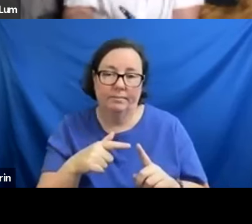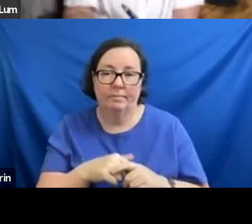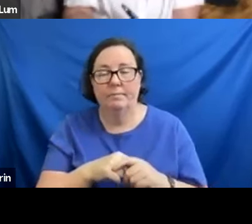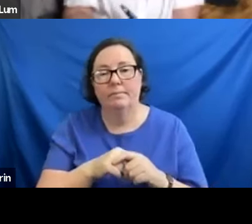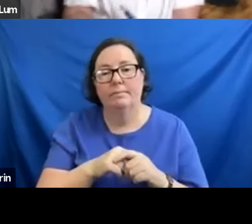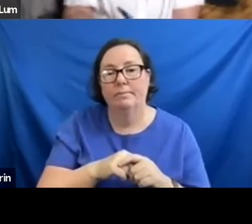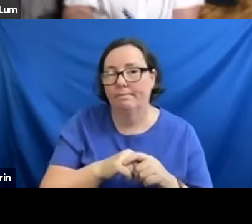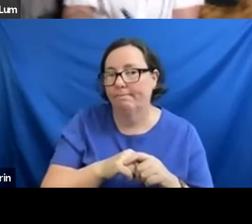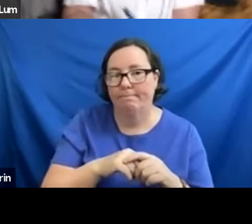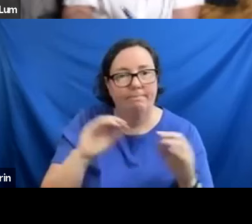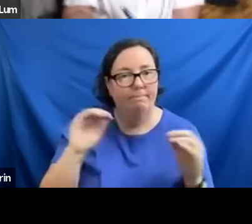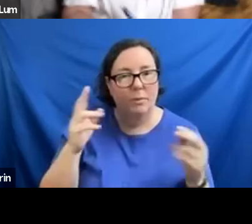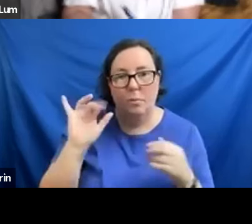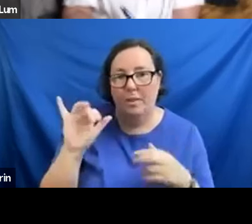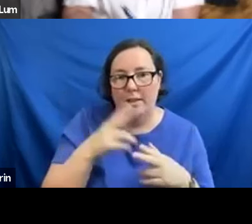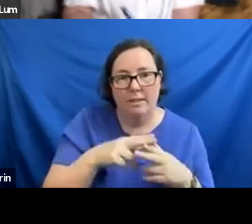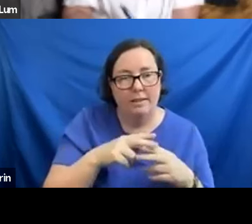I don't see anyone with that name.